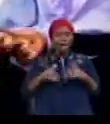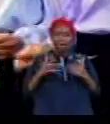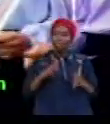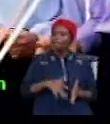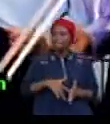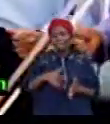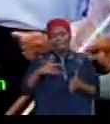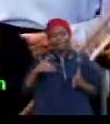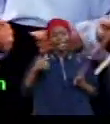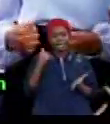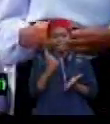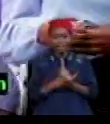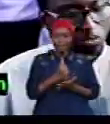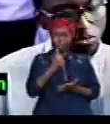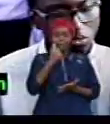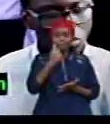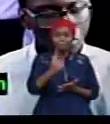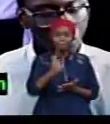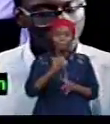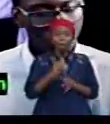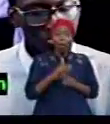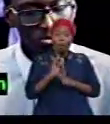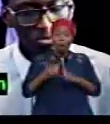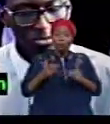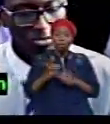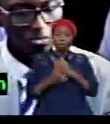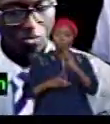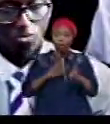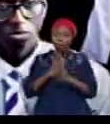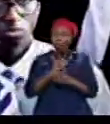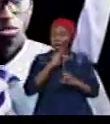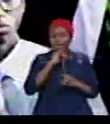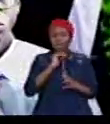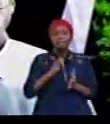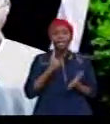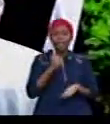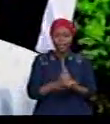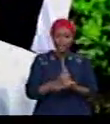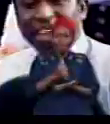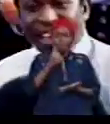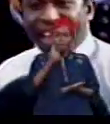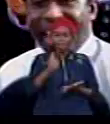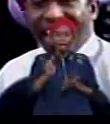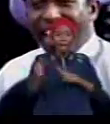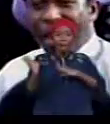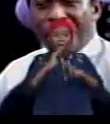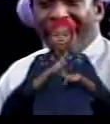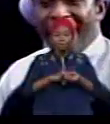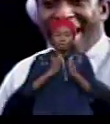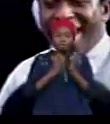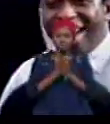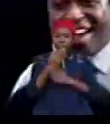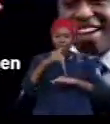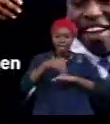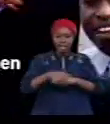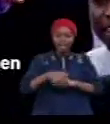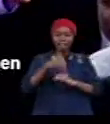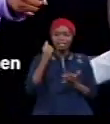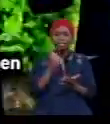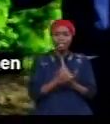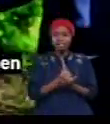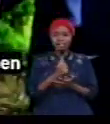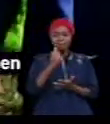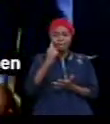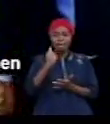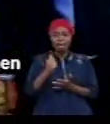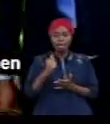feeling or how your world is reading, ride along through the night, cause you're gonna